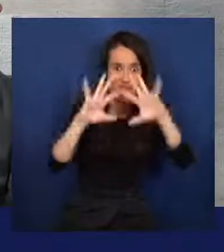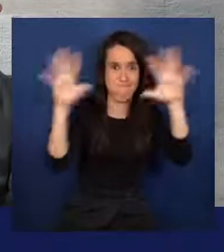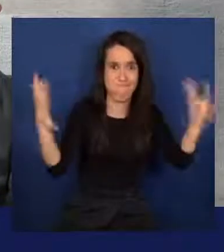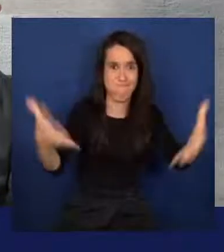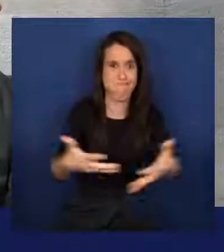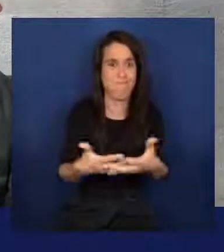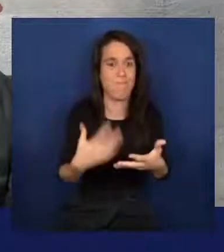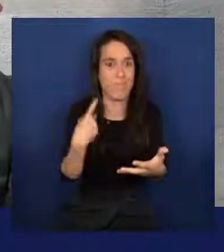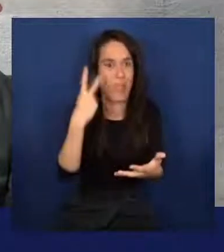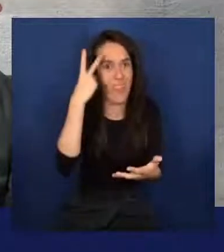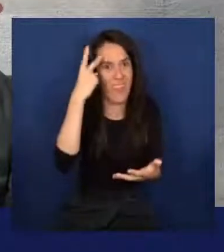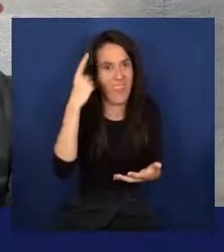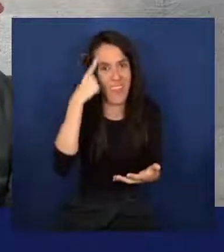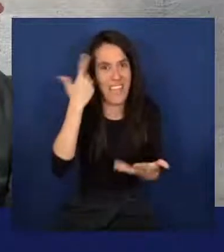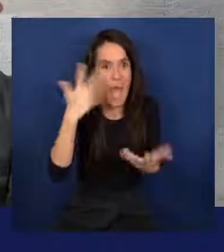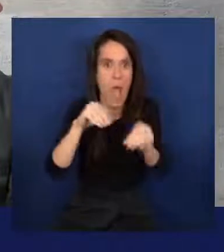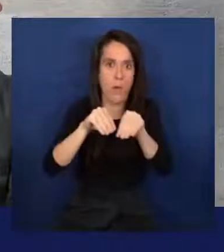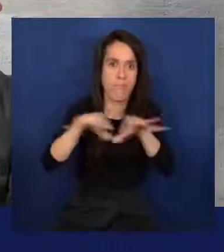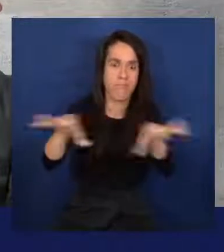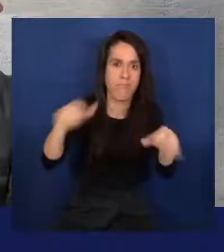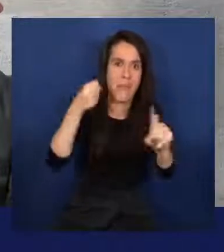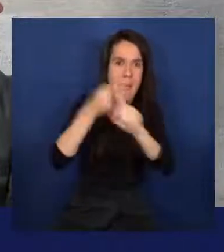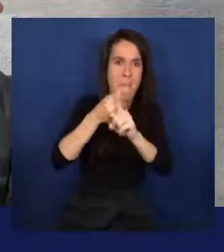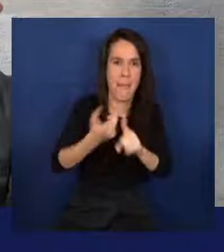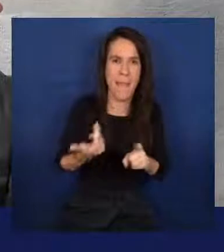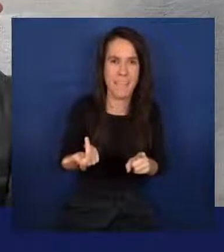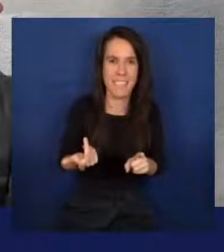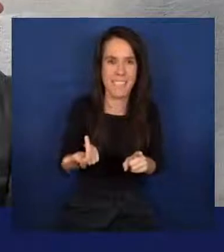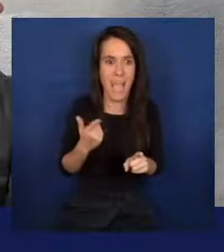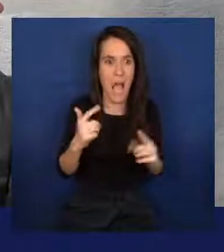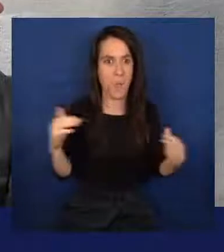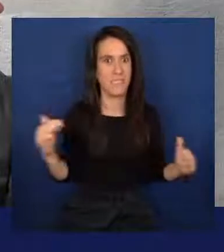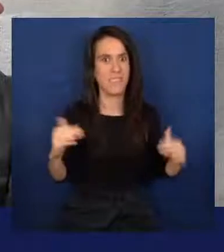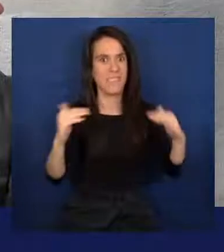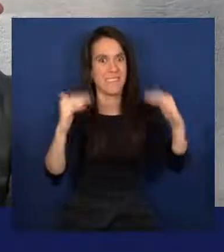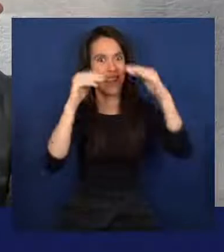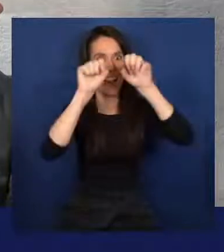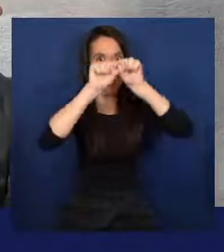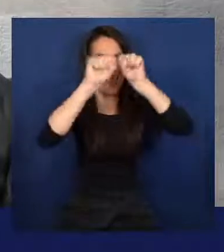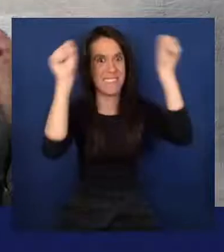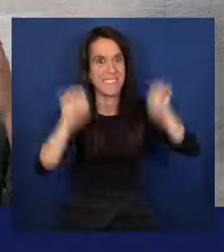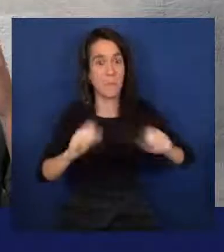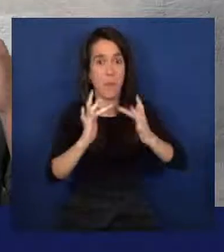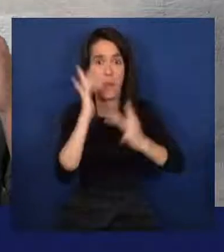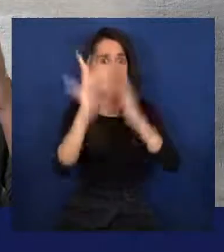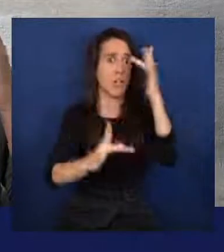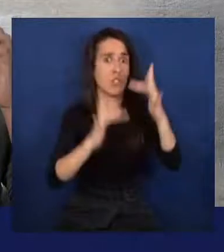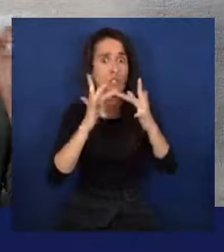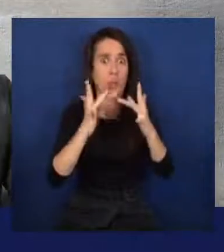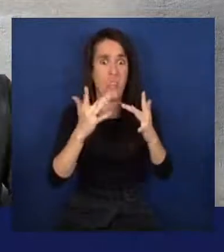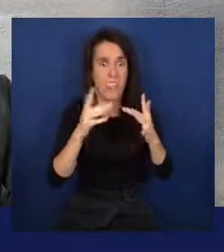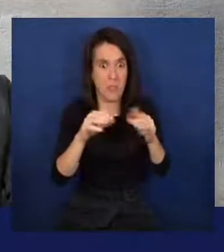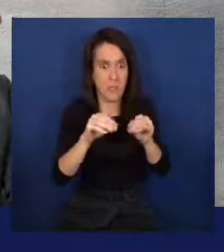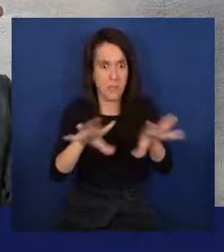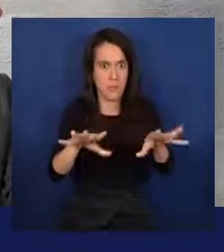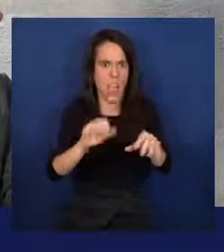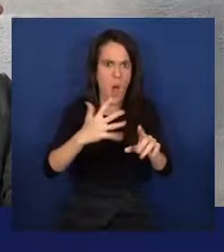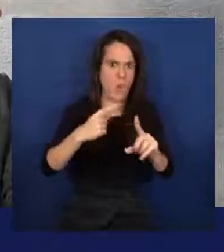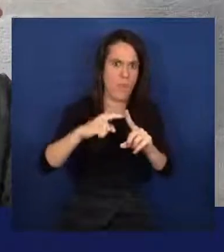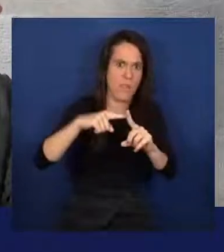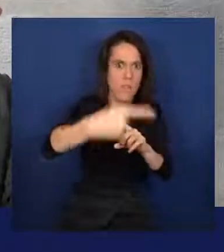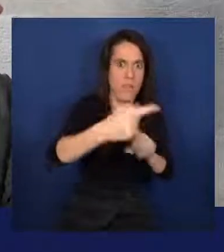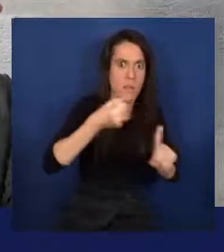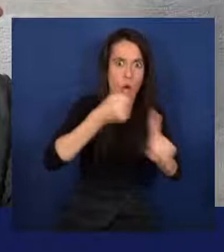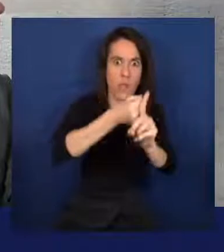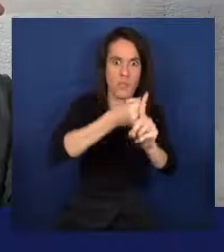land, talking to folks that are talking about how to SCADA systems get integrated onto the internet and the security consequences that represents. You know,